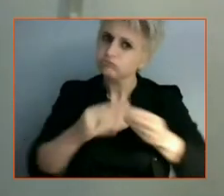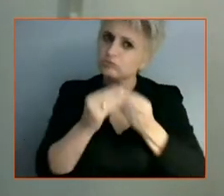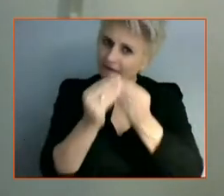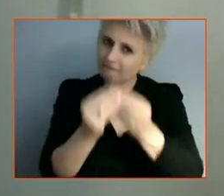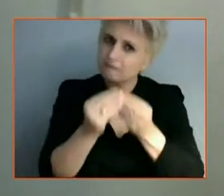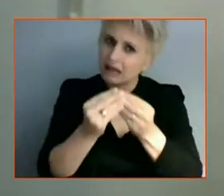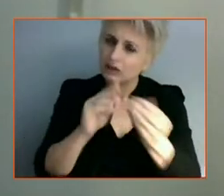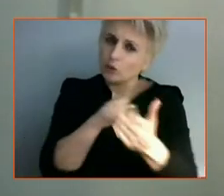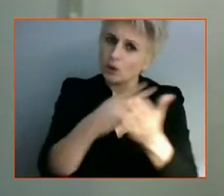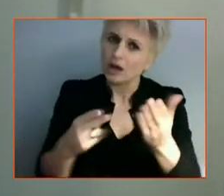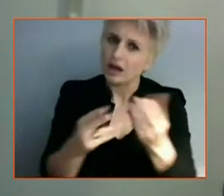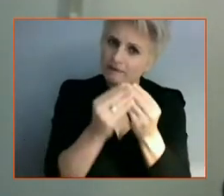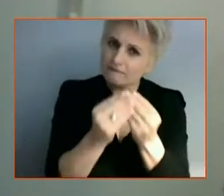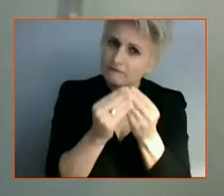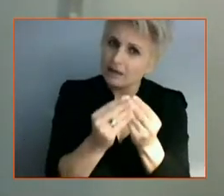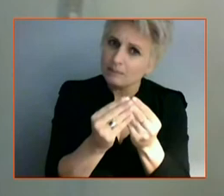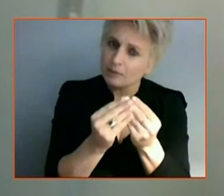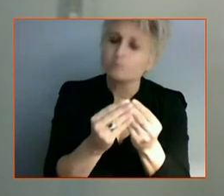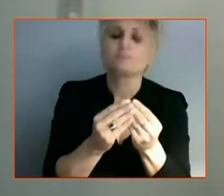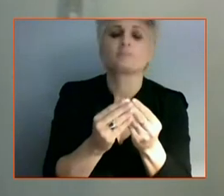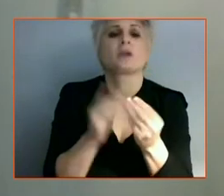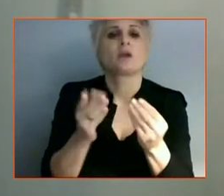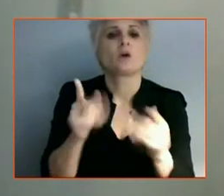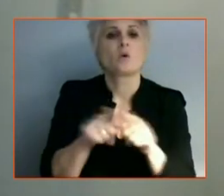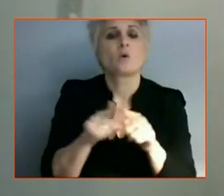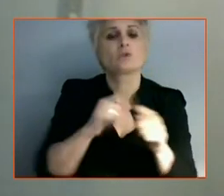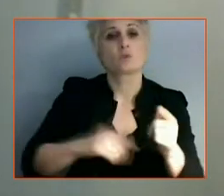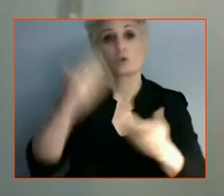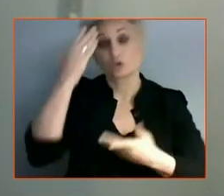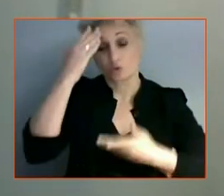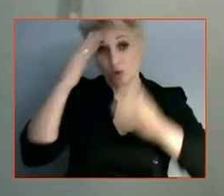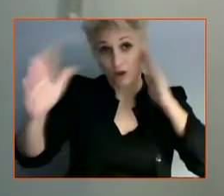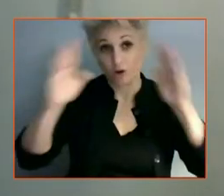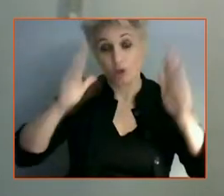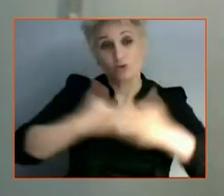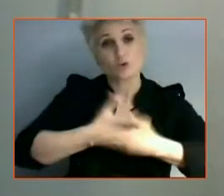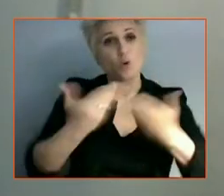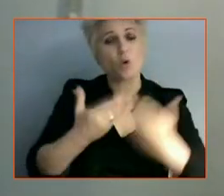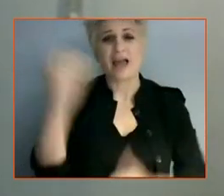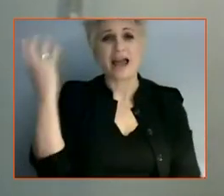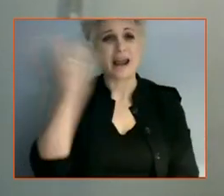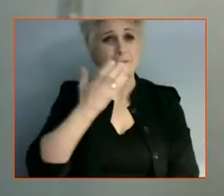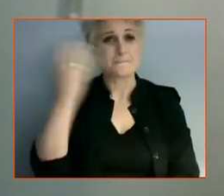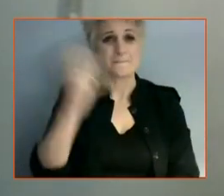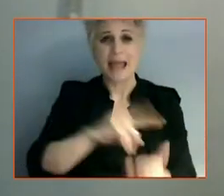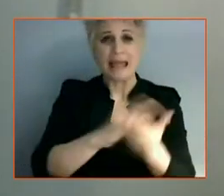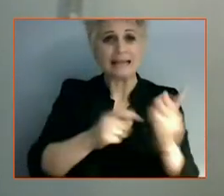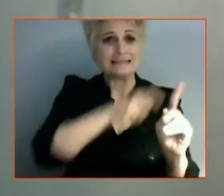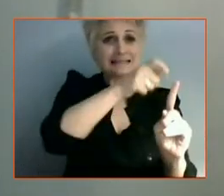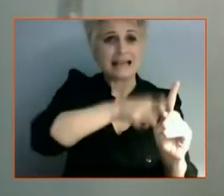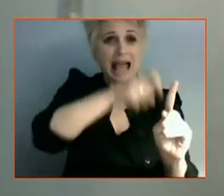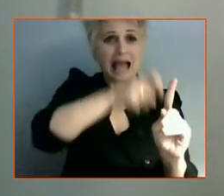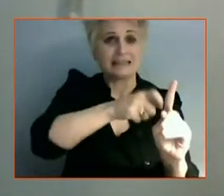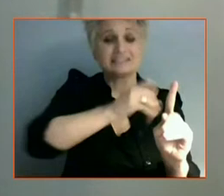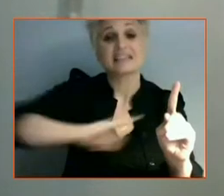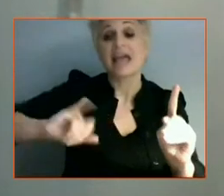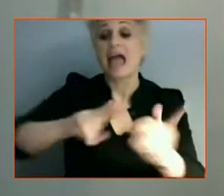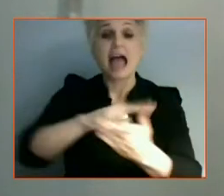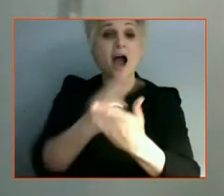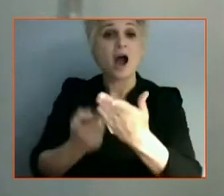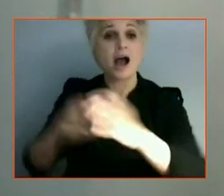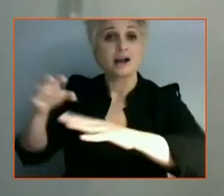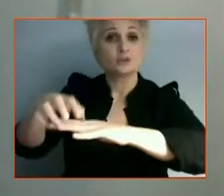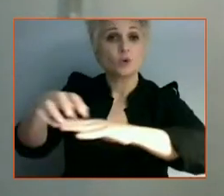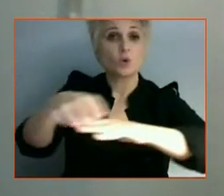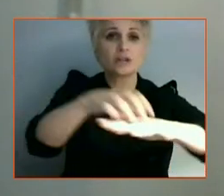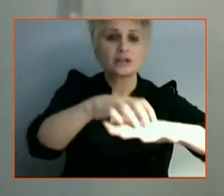sector. I really want to acknowledge all of our amazing artists, our arts organisations, those promoting, practising,